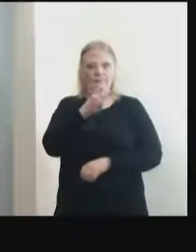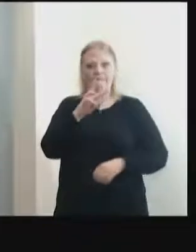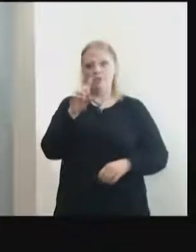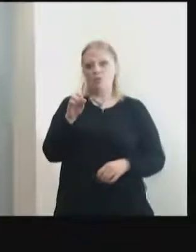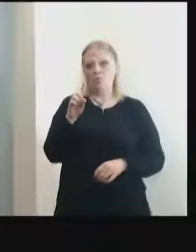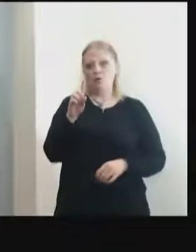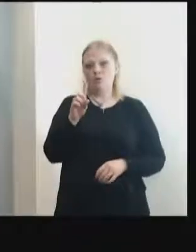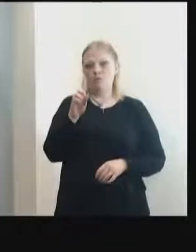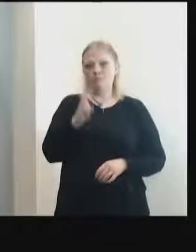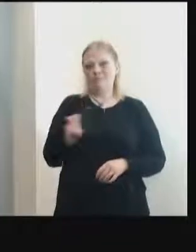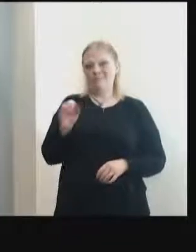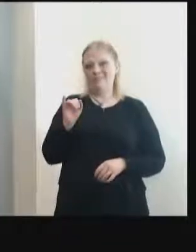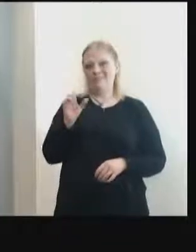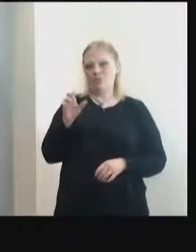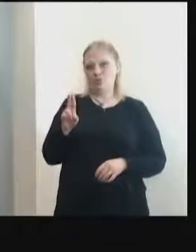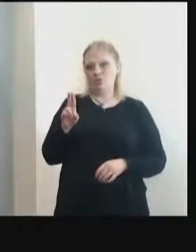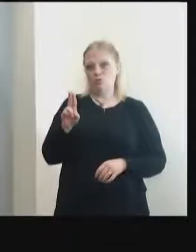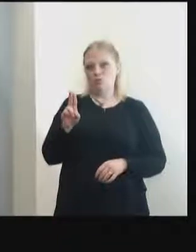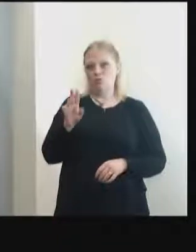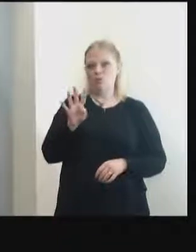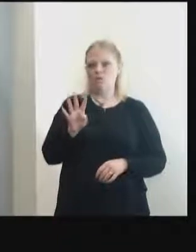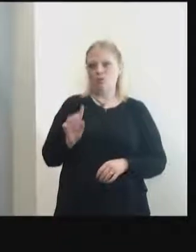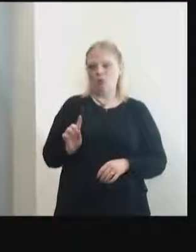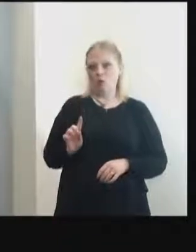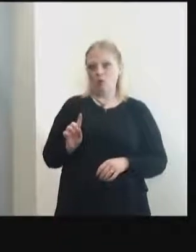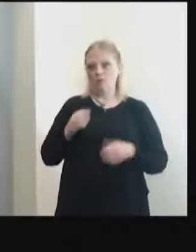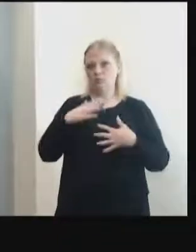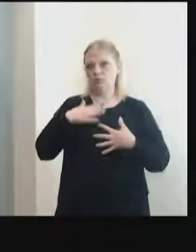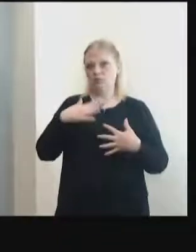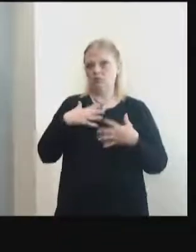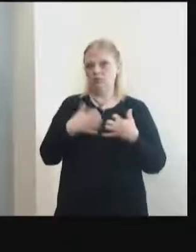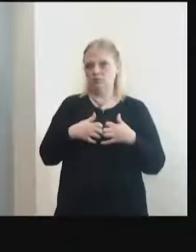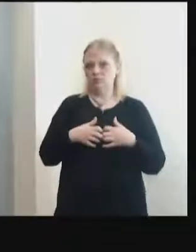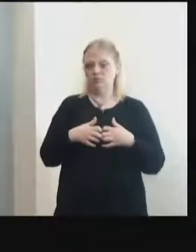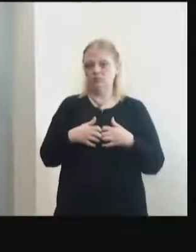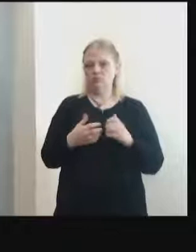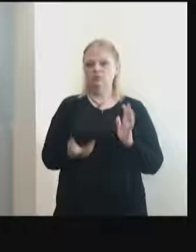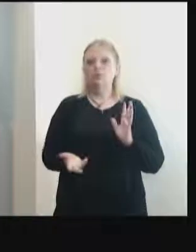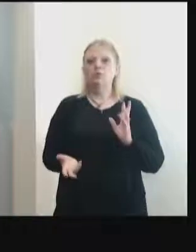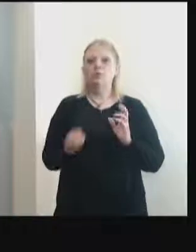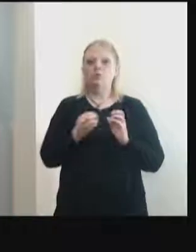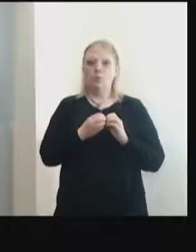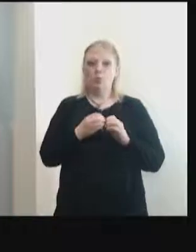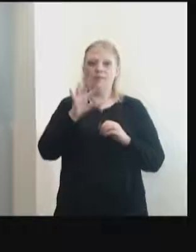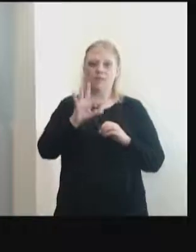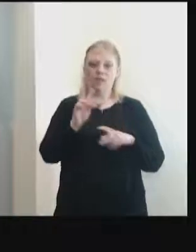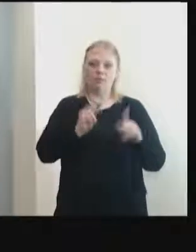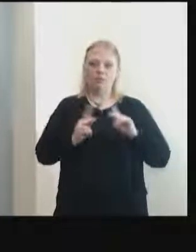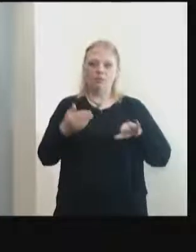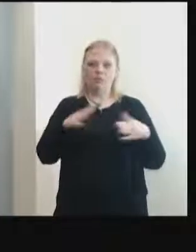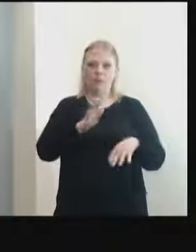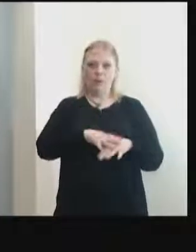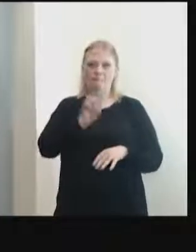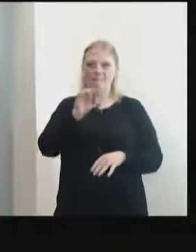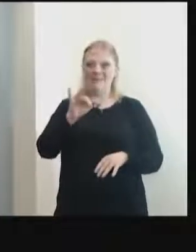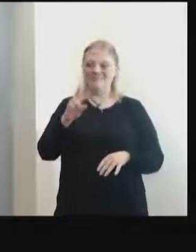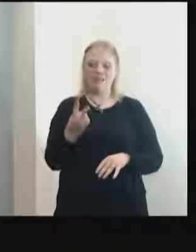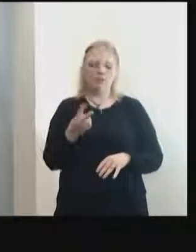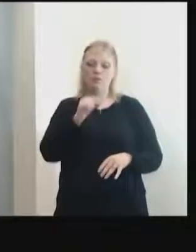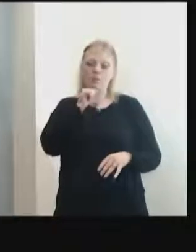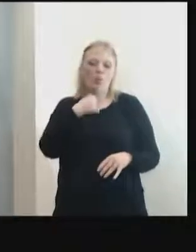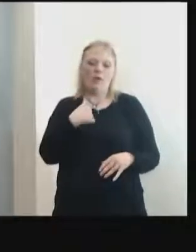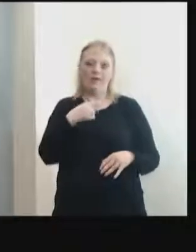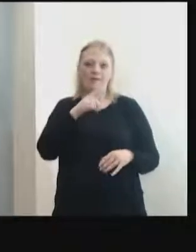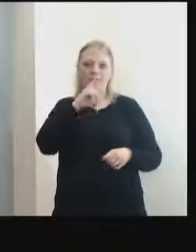61 were in the ICU, 41 on an airway assist. Another 5 individuals died on May 2nd. We do not have the